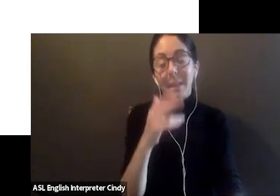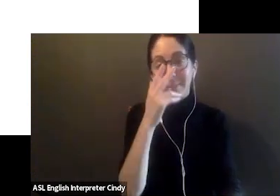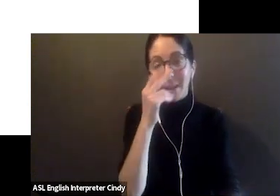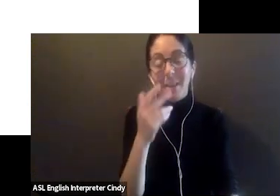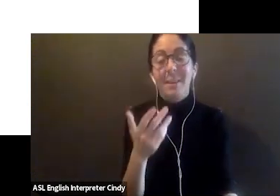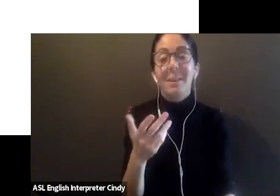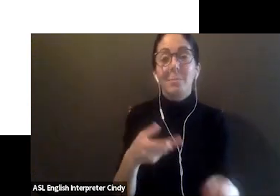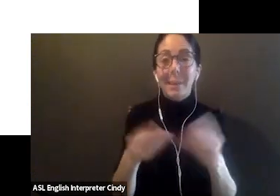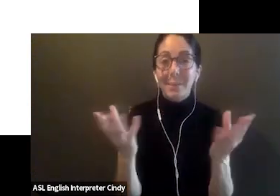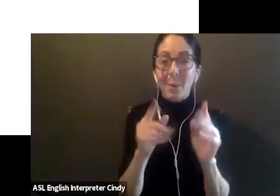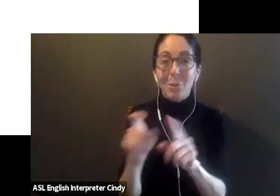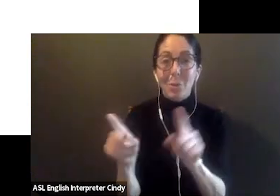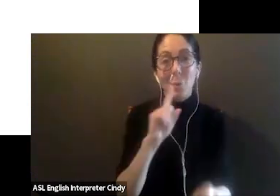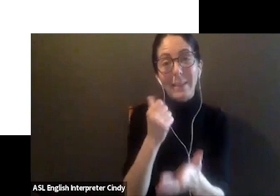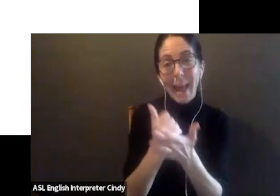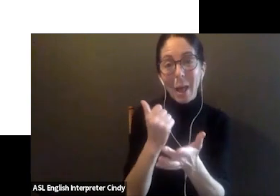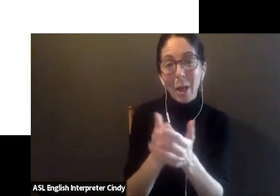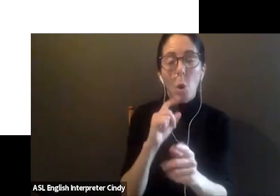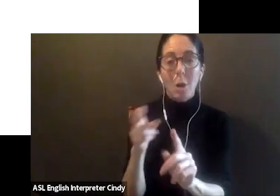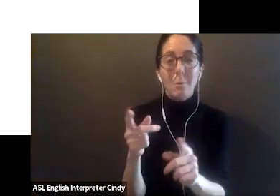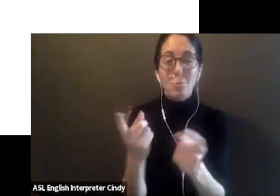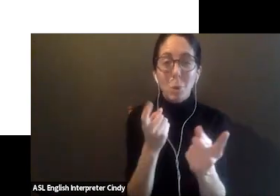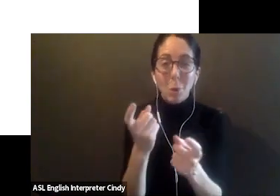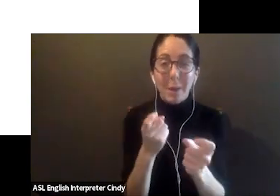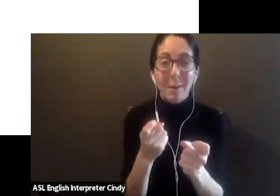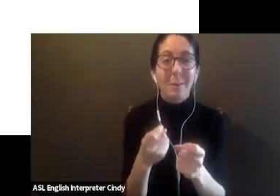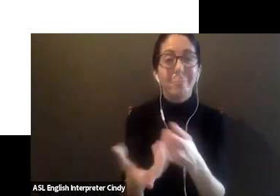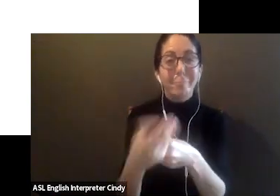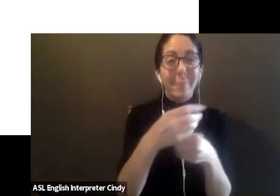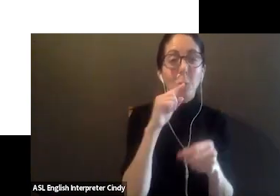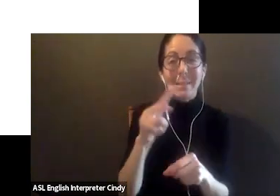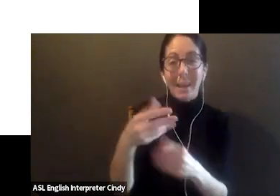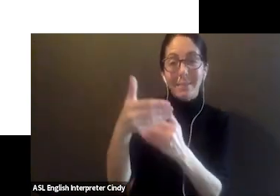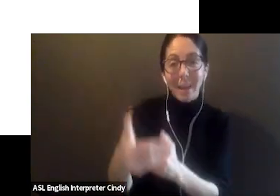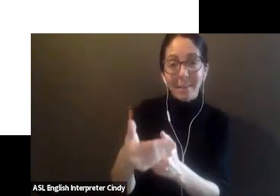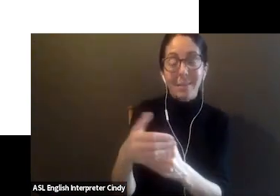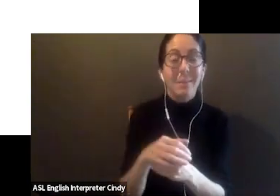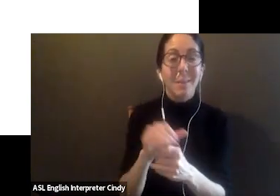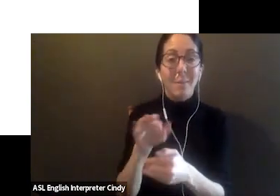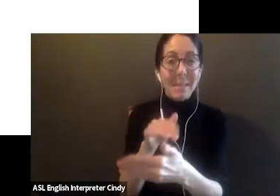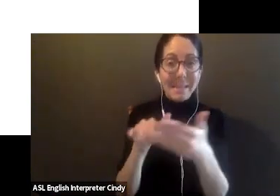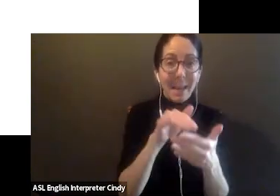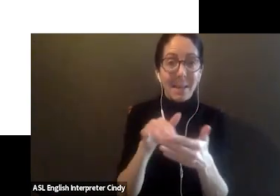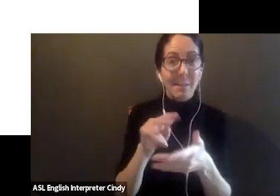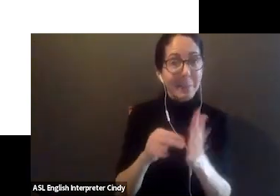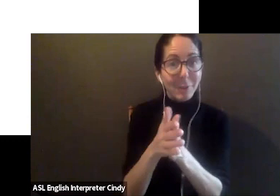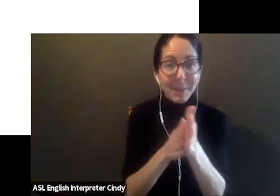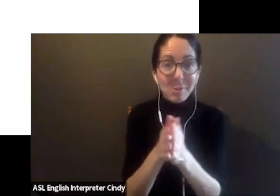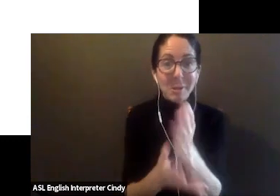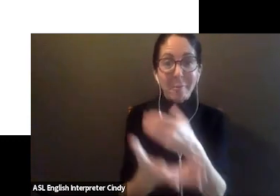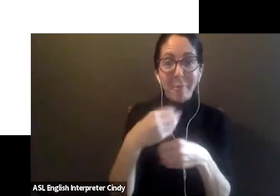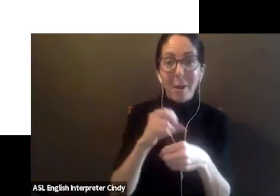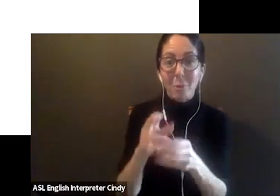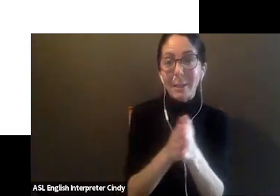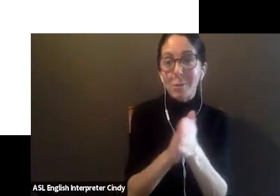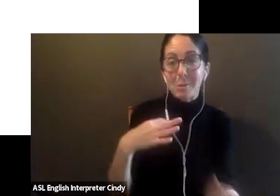circulating the surveys and recruiting participants for the second phase of our studies. So if you do want to get involved or are